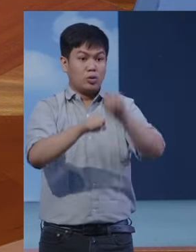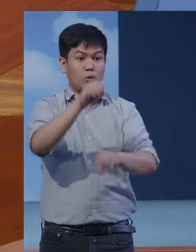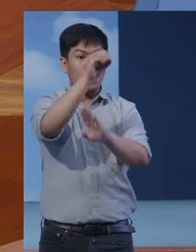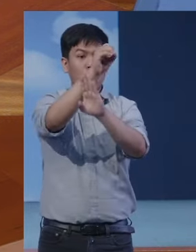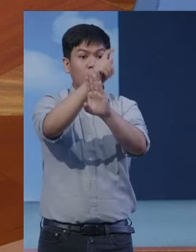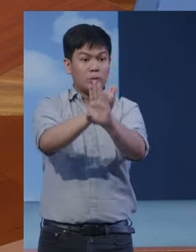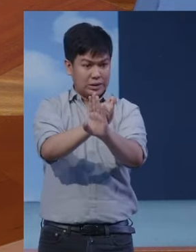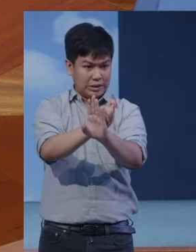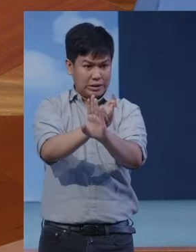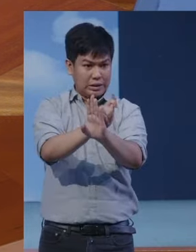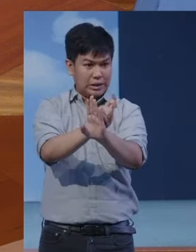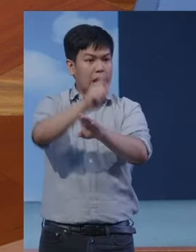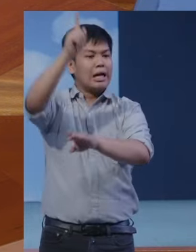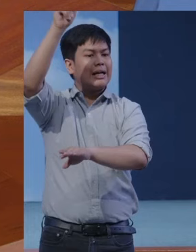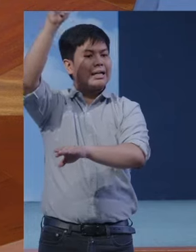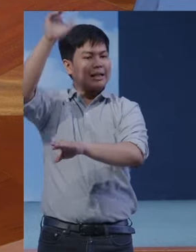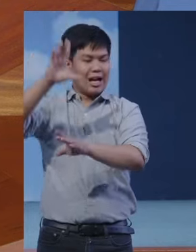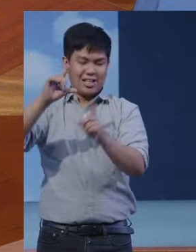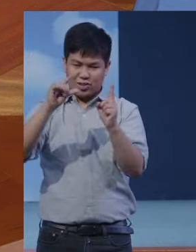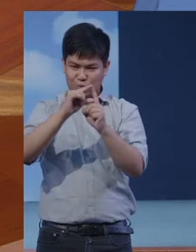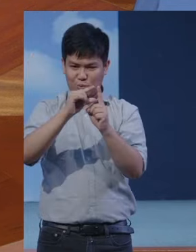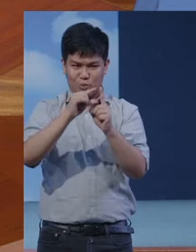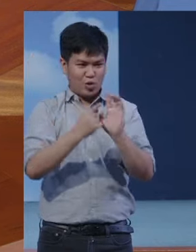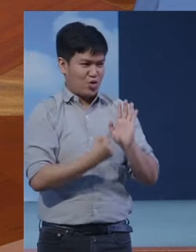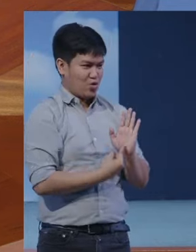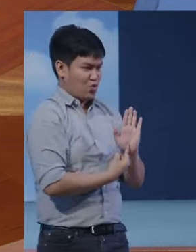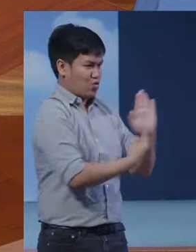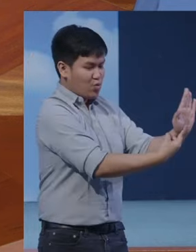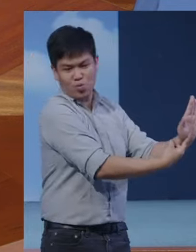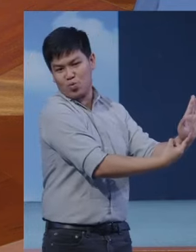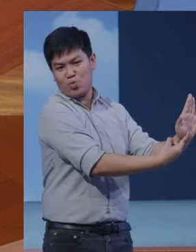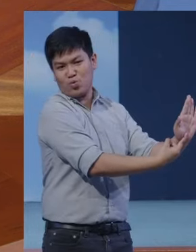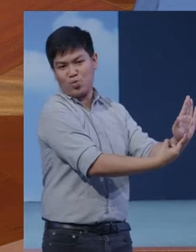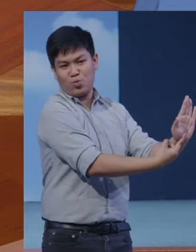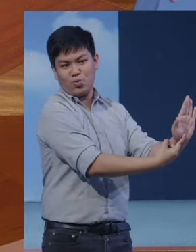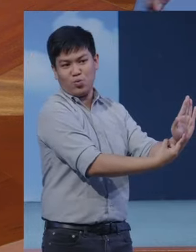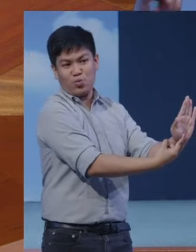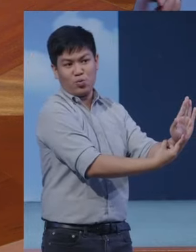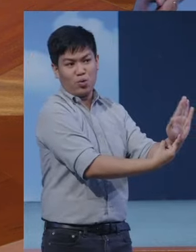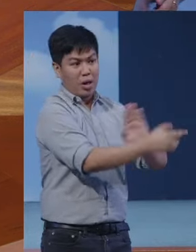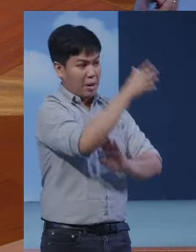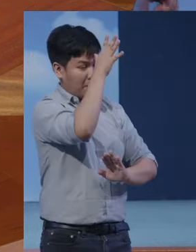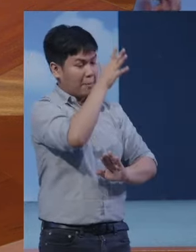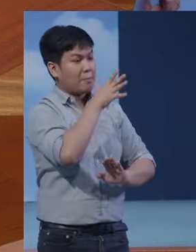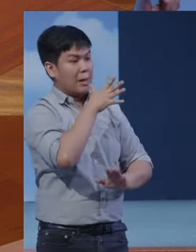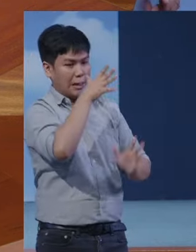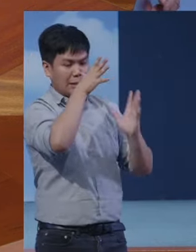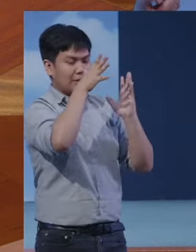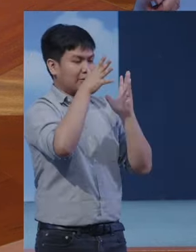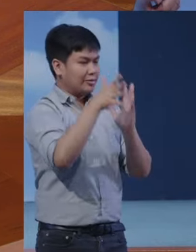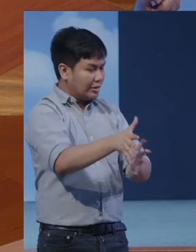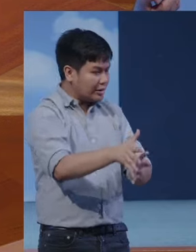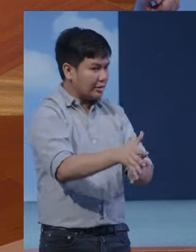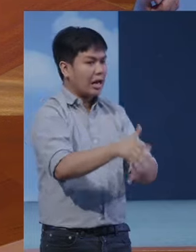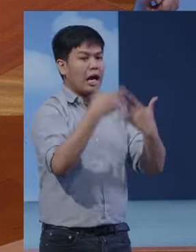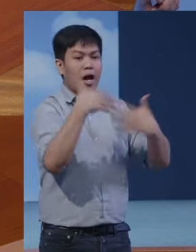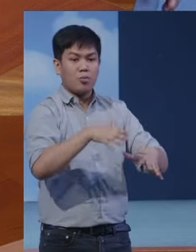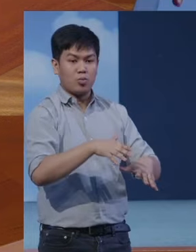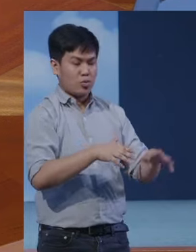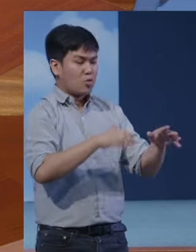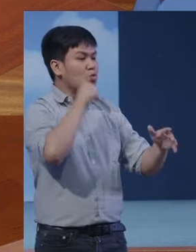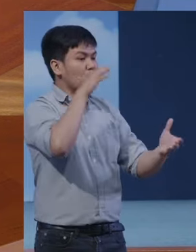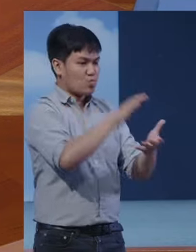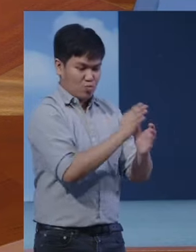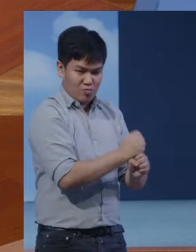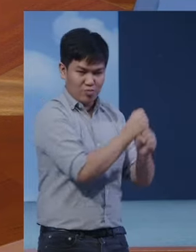salita ng Diyos therefore a man leave His Father and his mother and hold fast to his wife and the two shall become